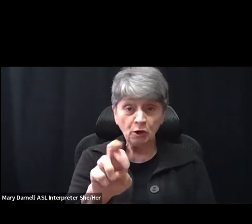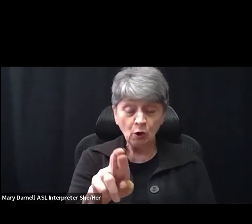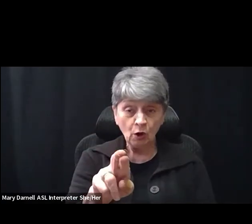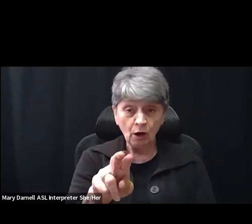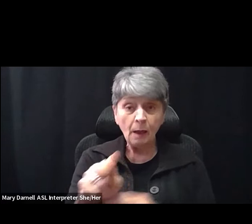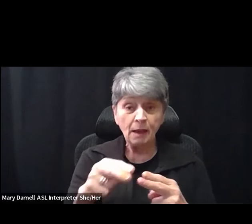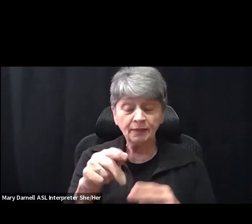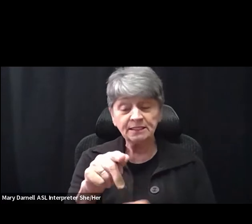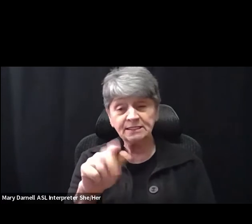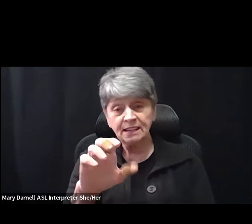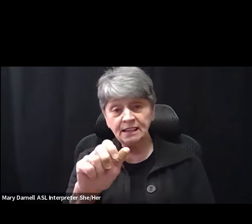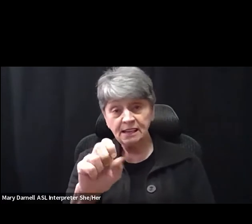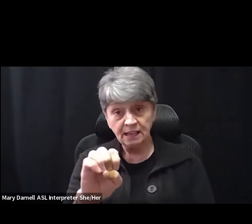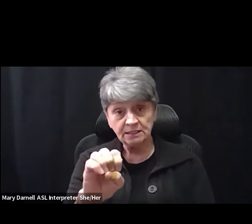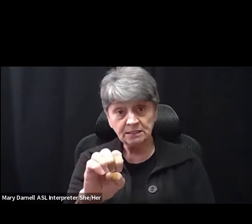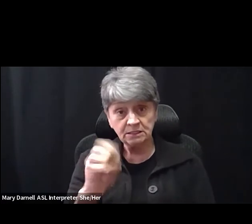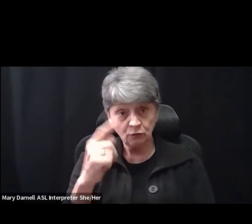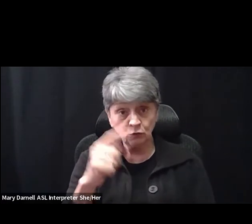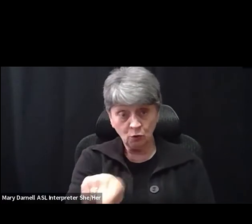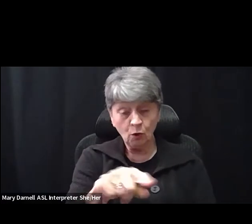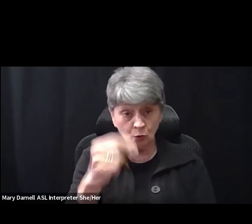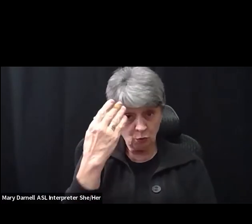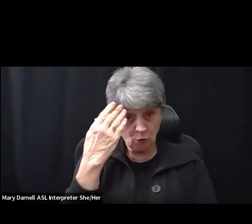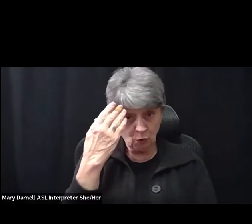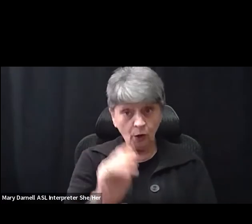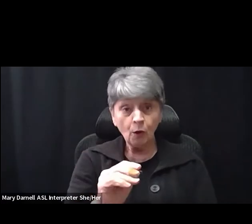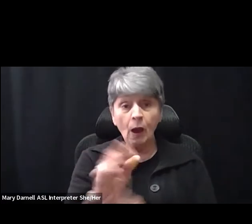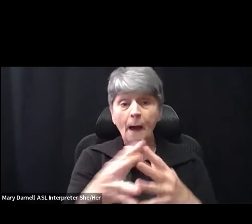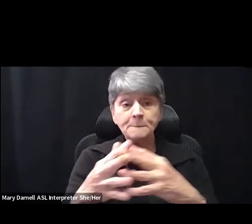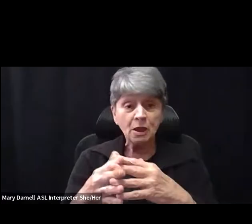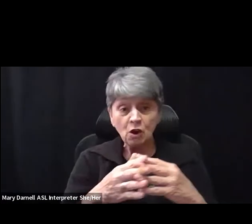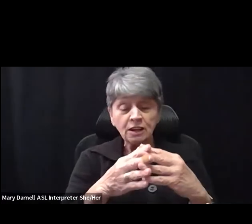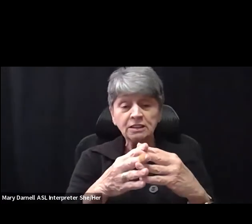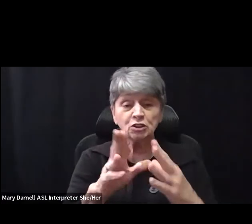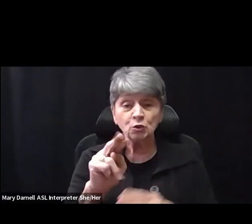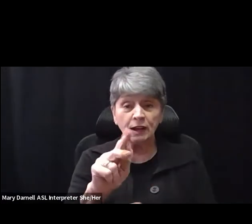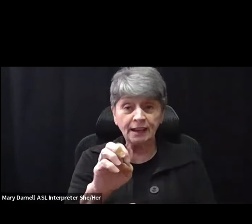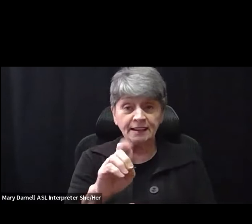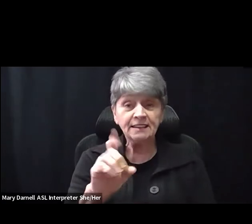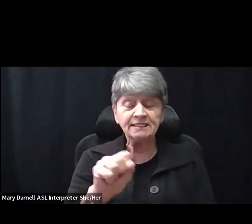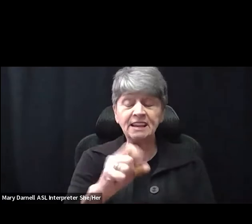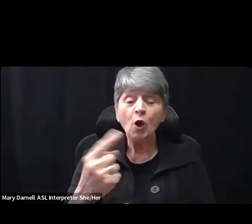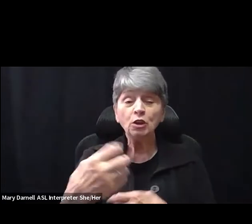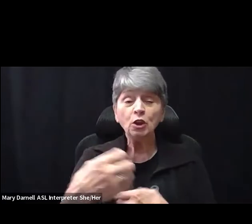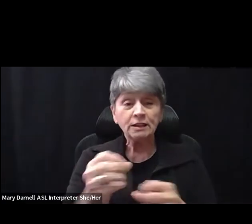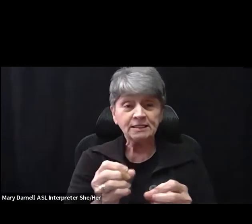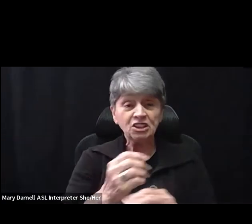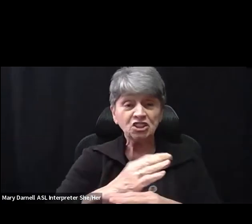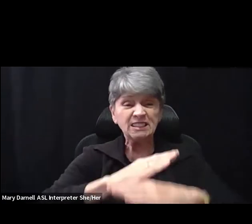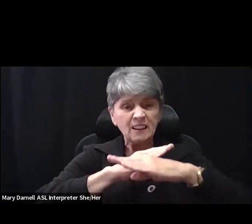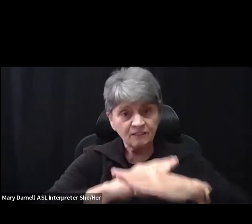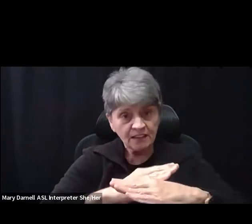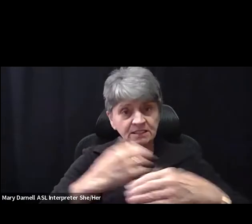you who might not be as familiar, Americans United is the only organization dedicated solely to defending the separation of church and